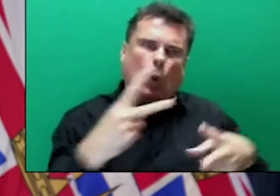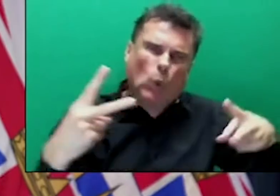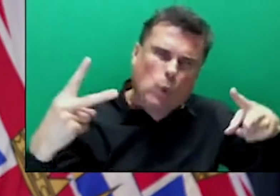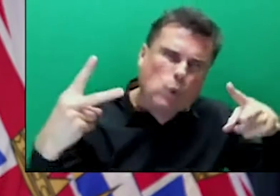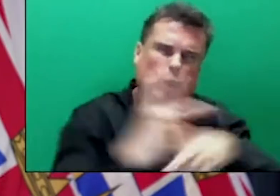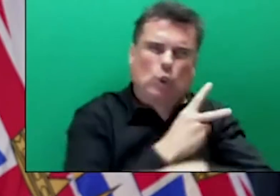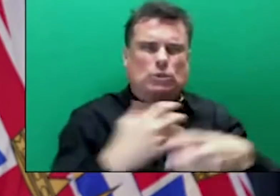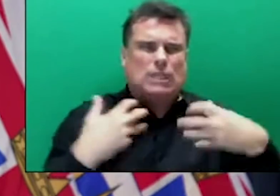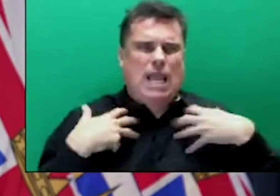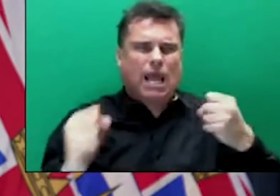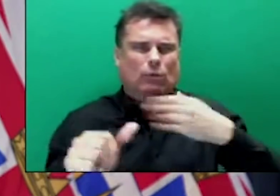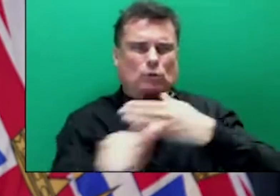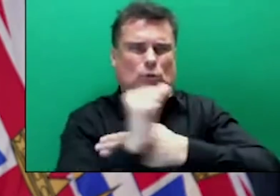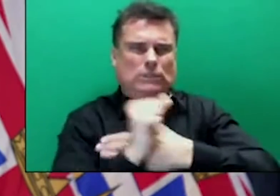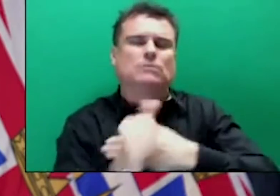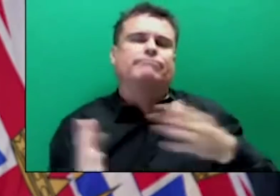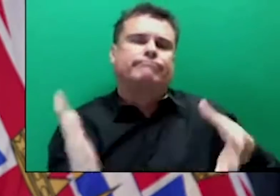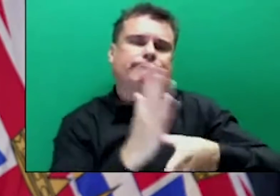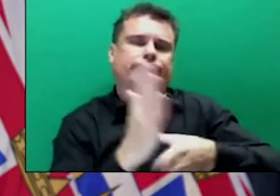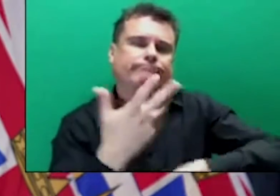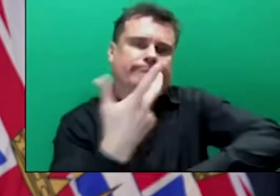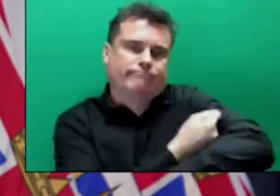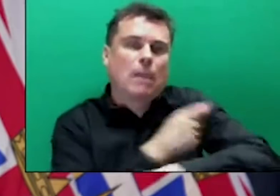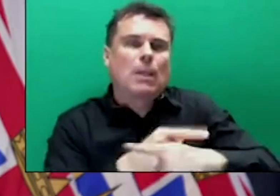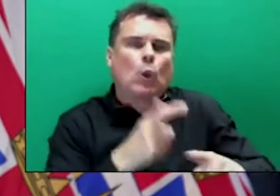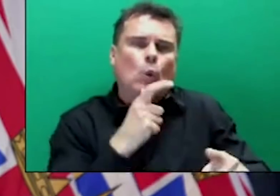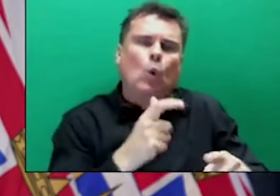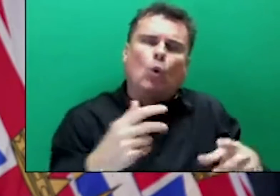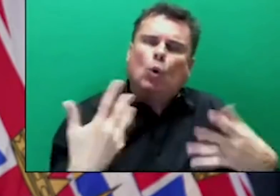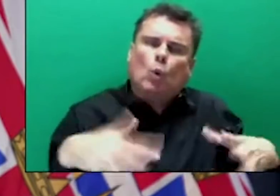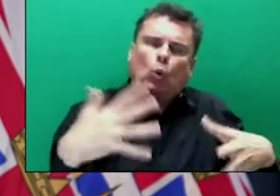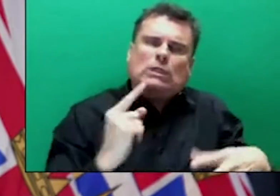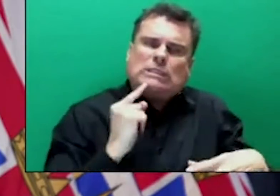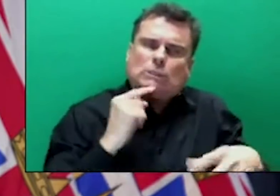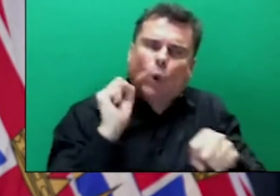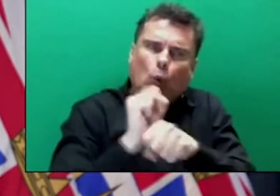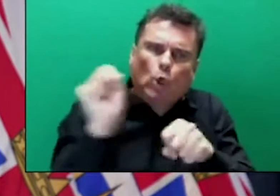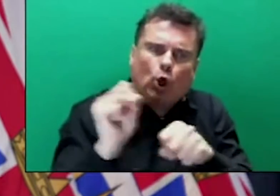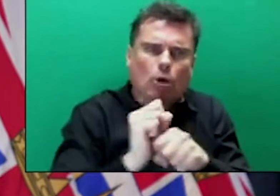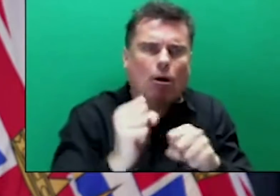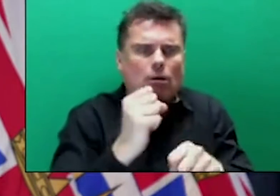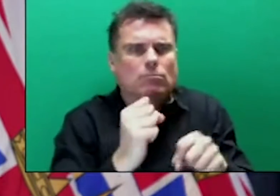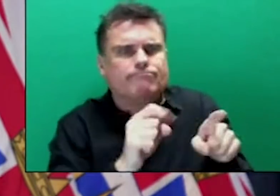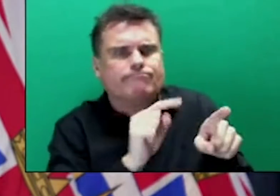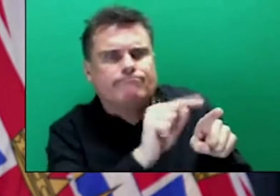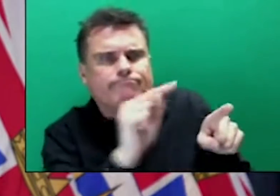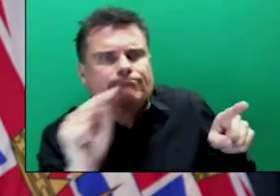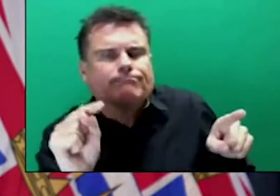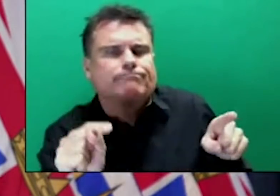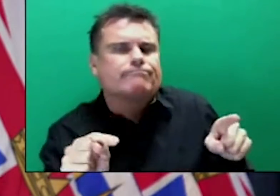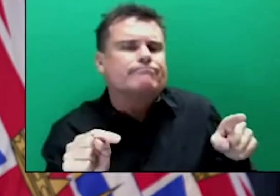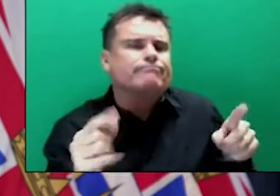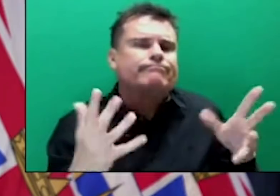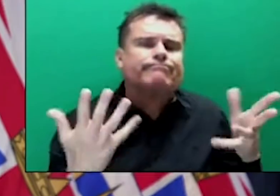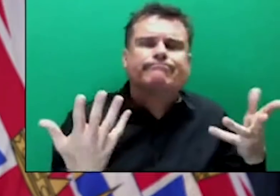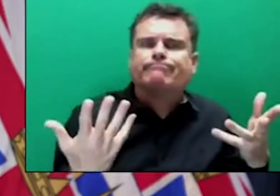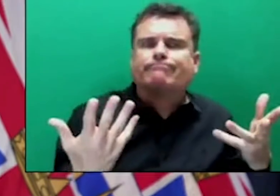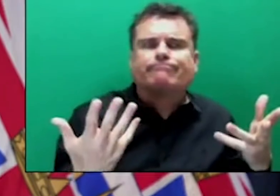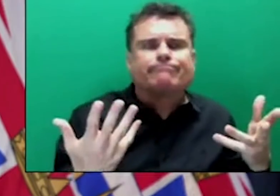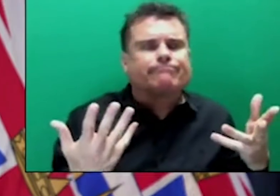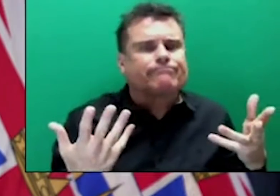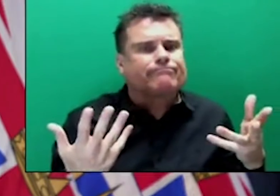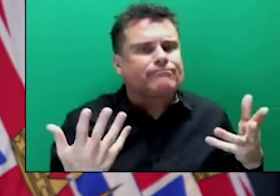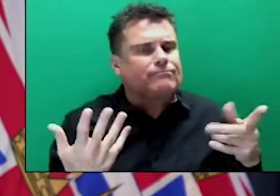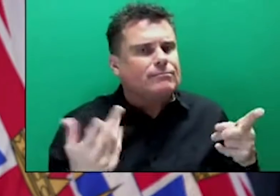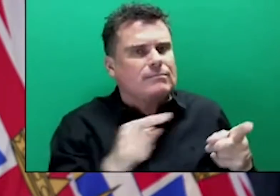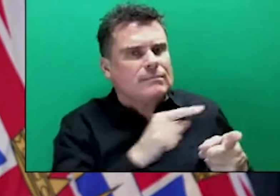to protect our health care system by ensuring that people who are at risk in our health care system are protected too. So that'll